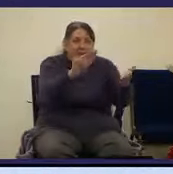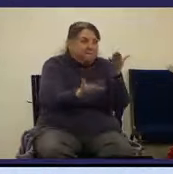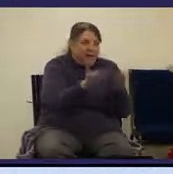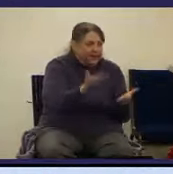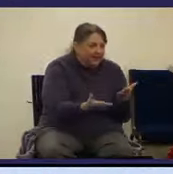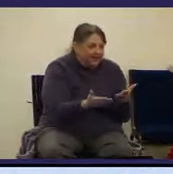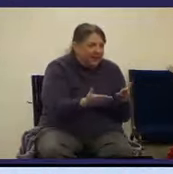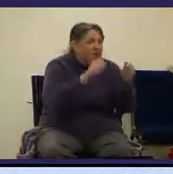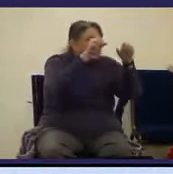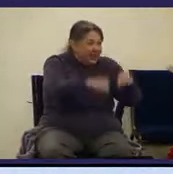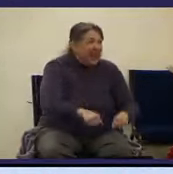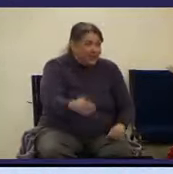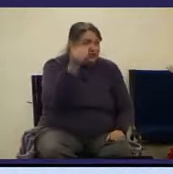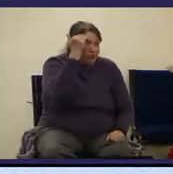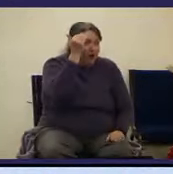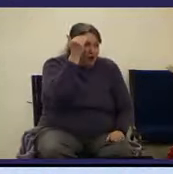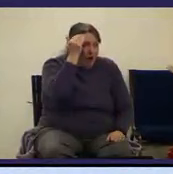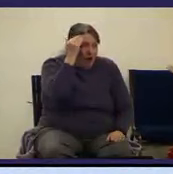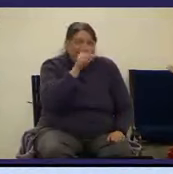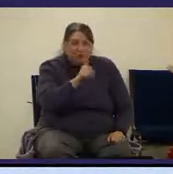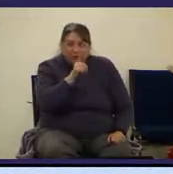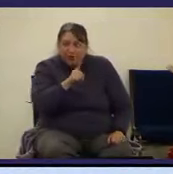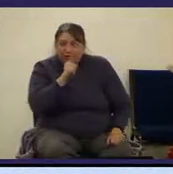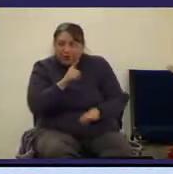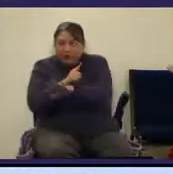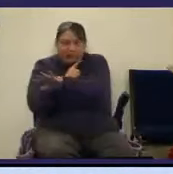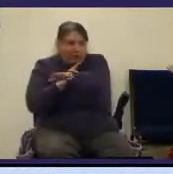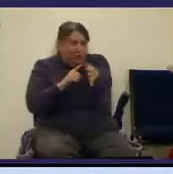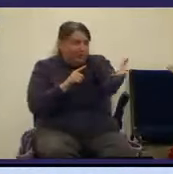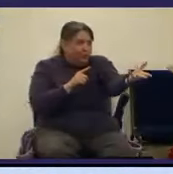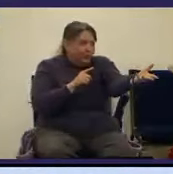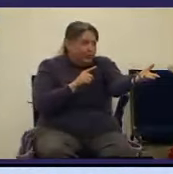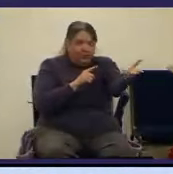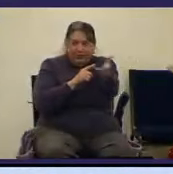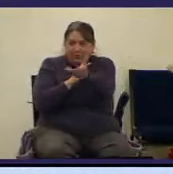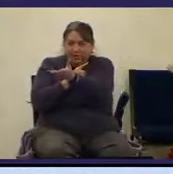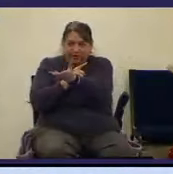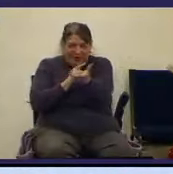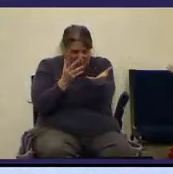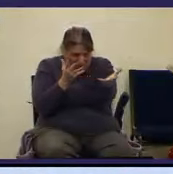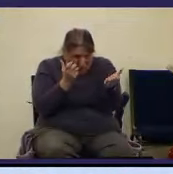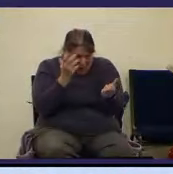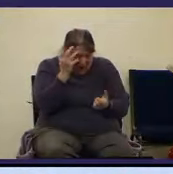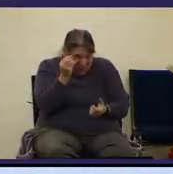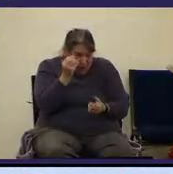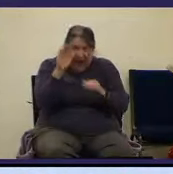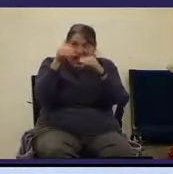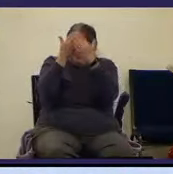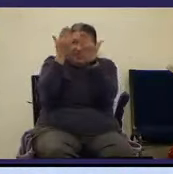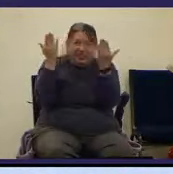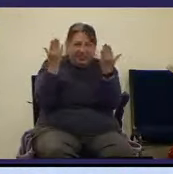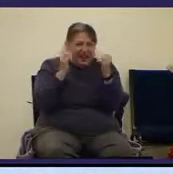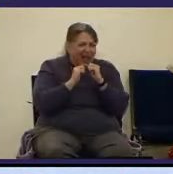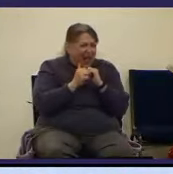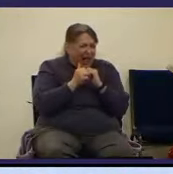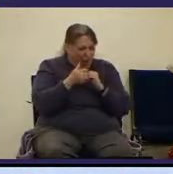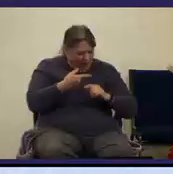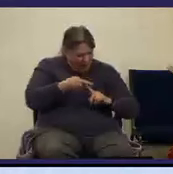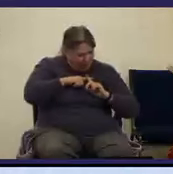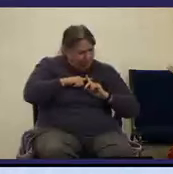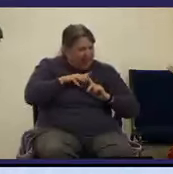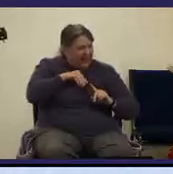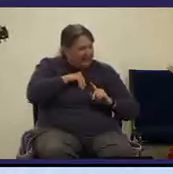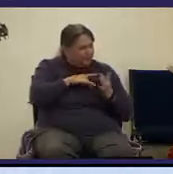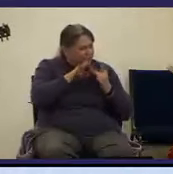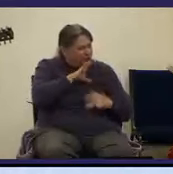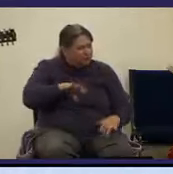that you can leave this place knowing for sure that you'll be in heaven. Not by what you might